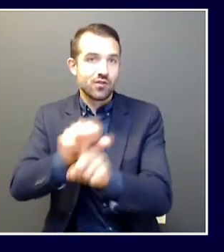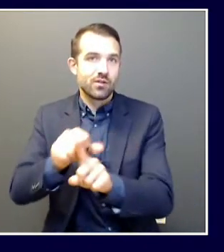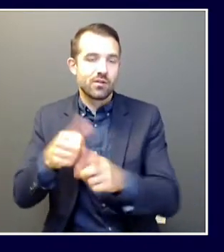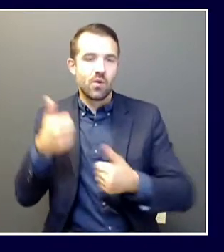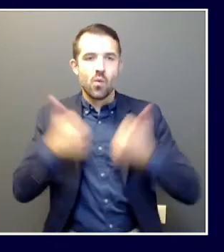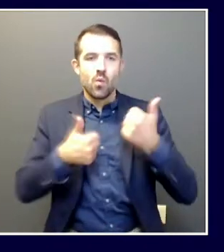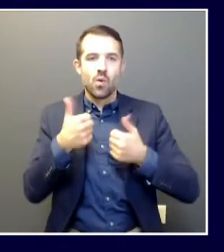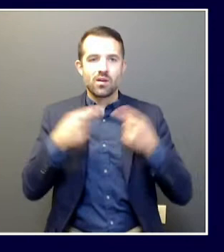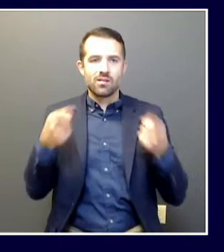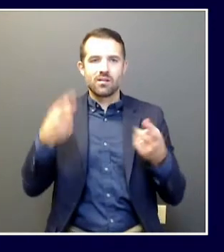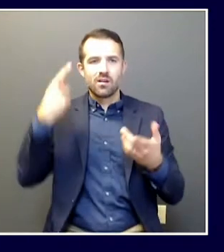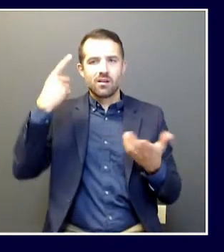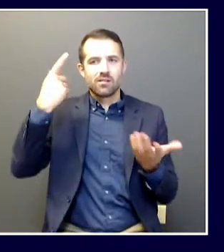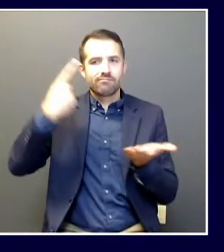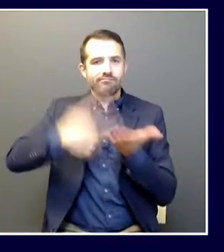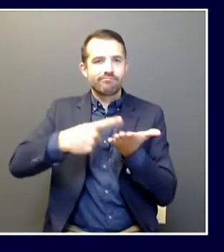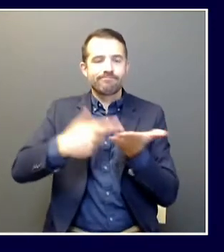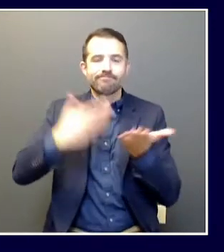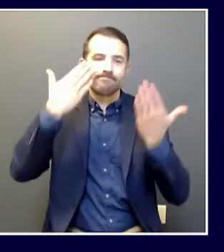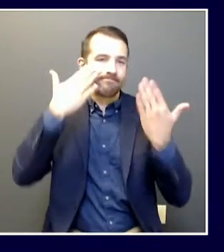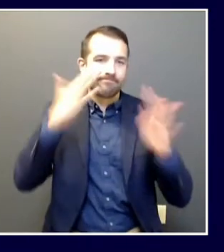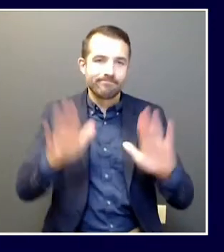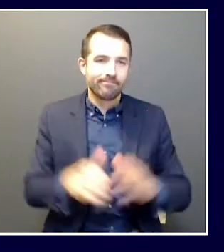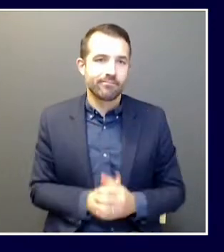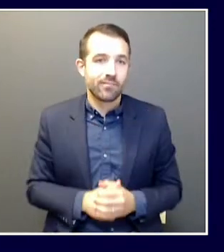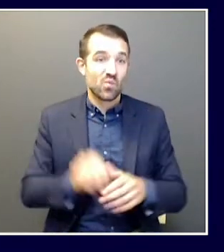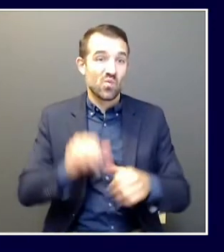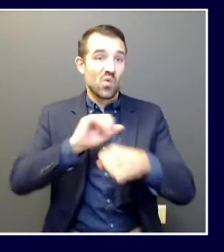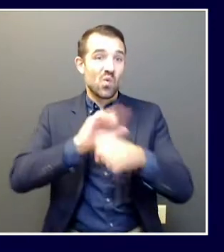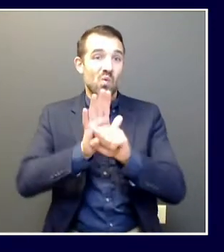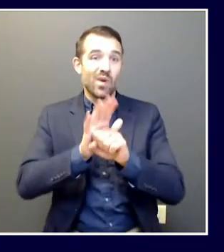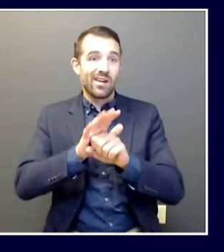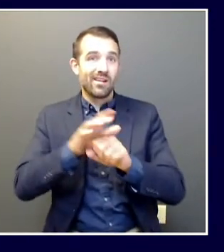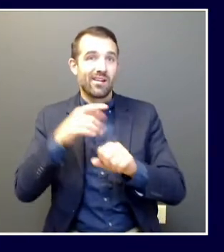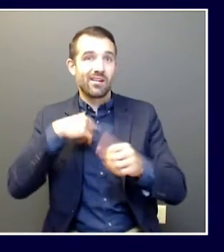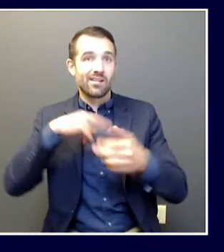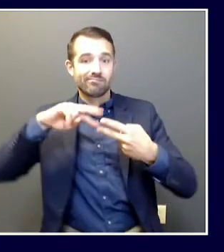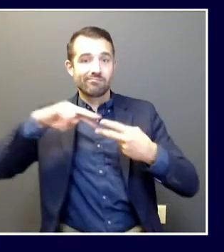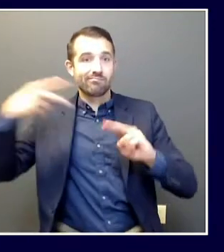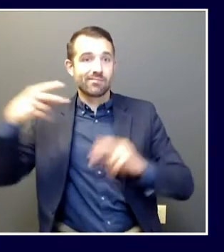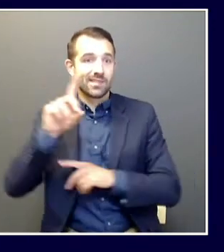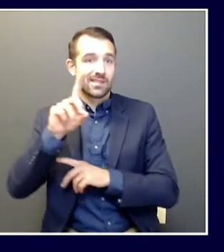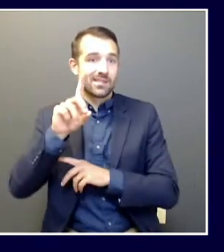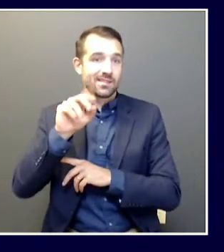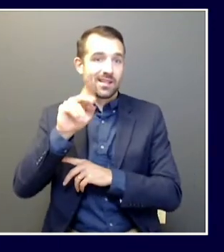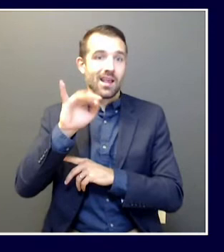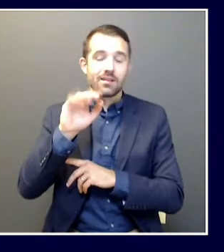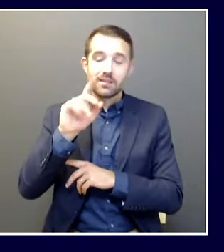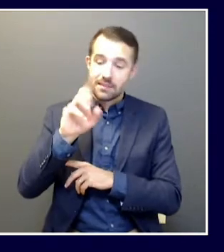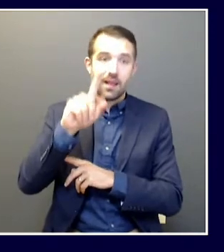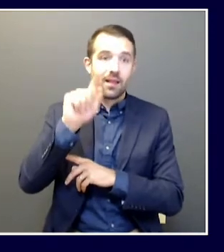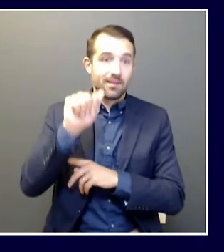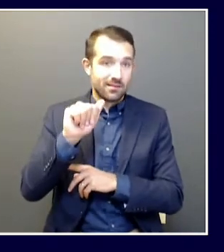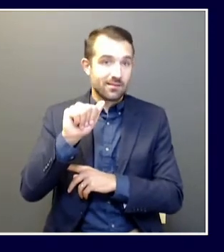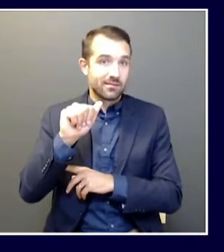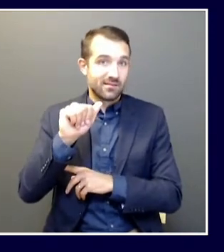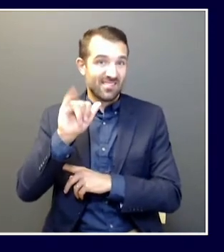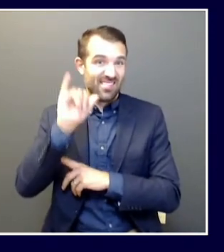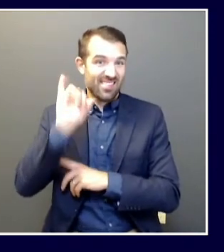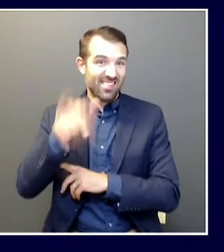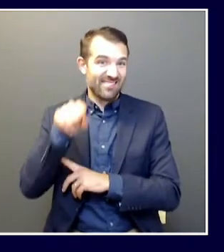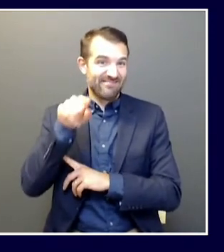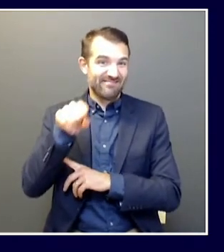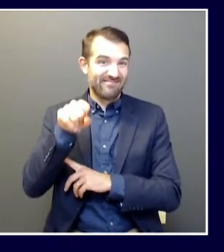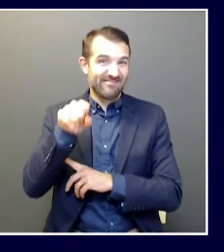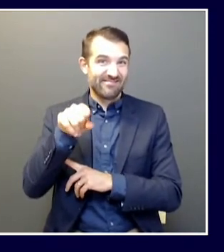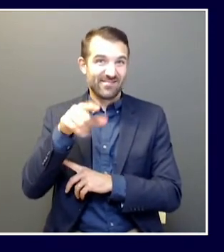more transmissible across all settings, we are prepared for the likelihood that there will be transmission in school.